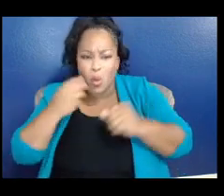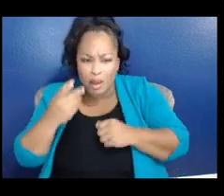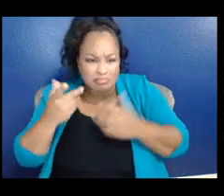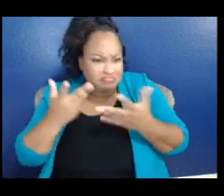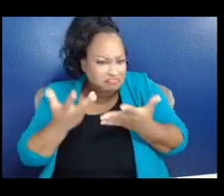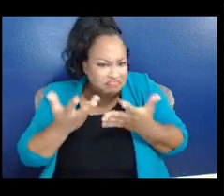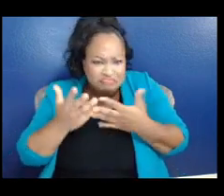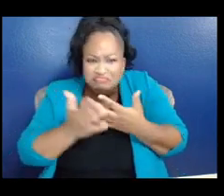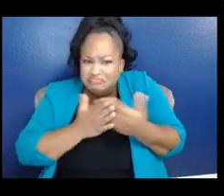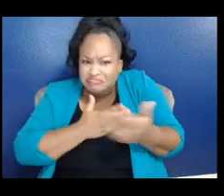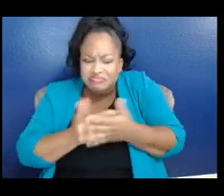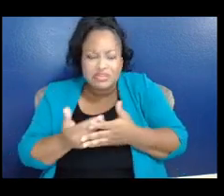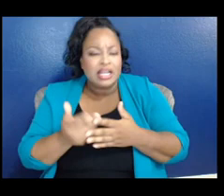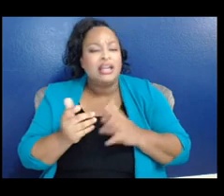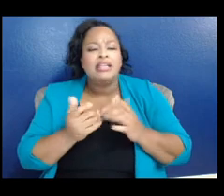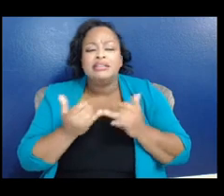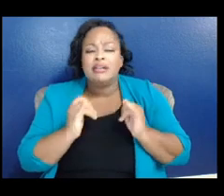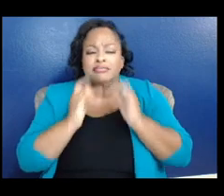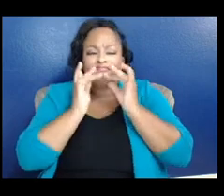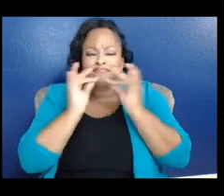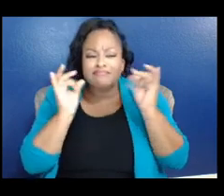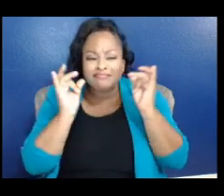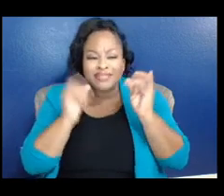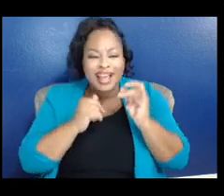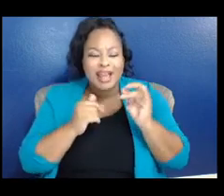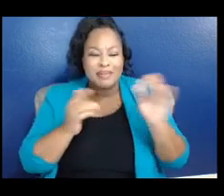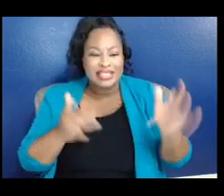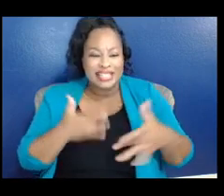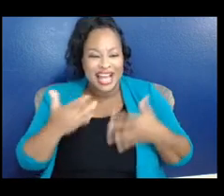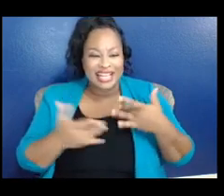delicious. I'm so excited to present it to you today.